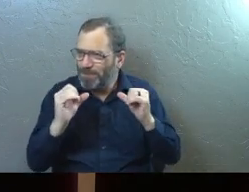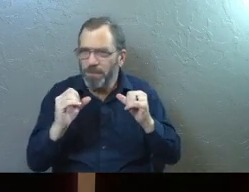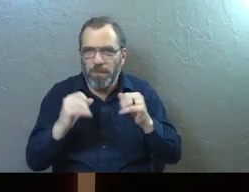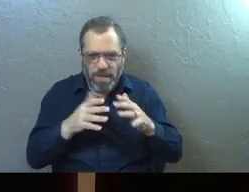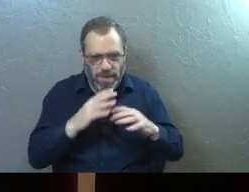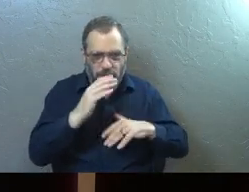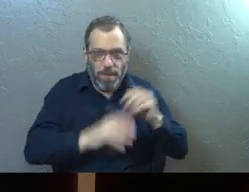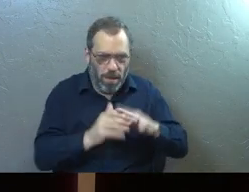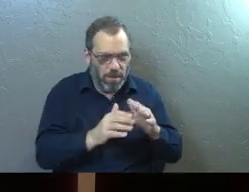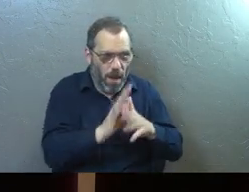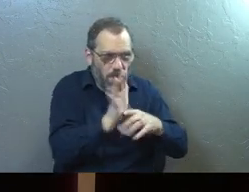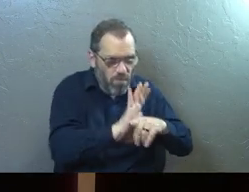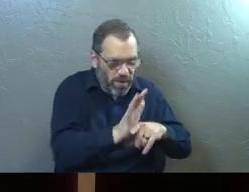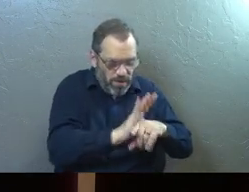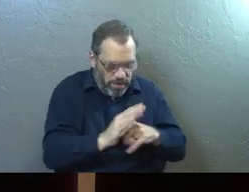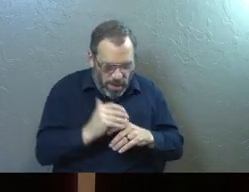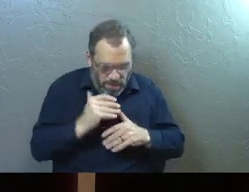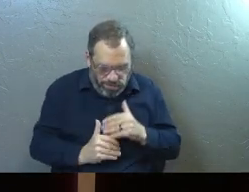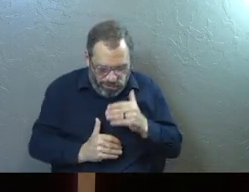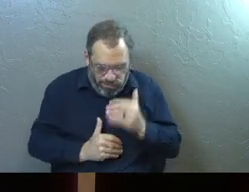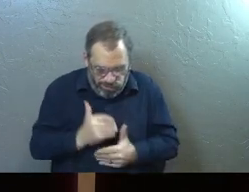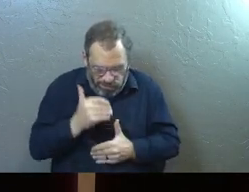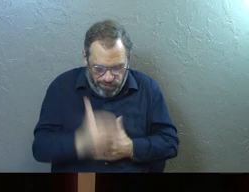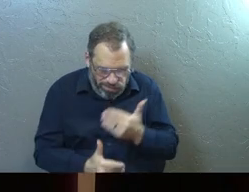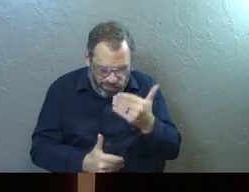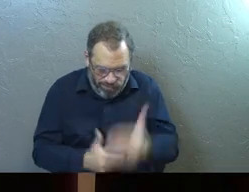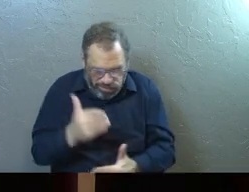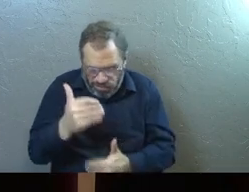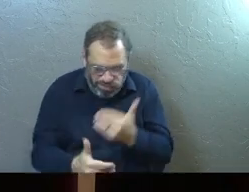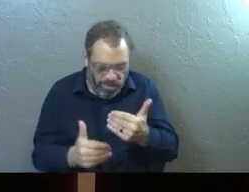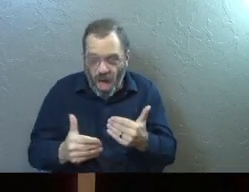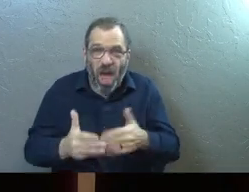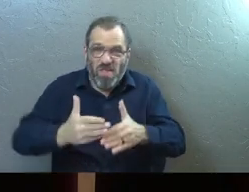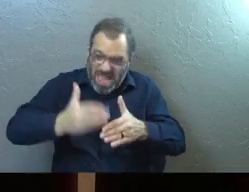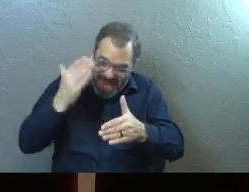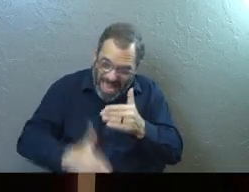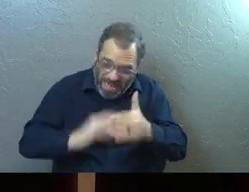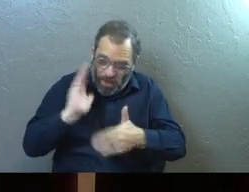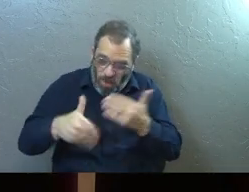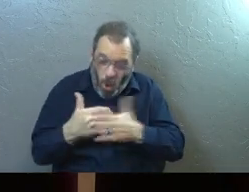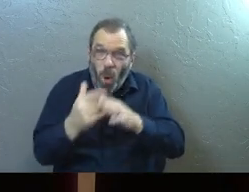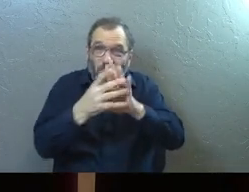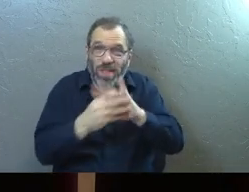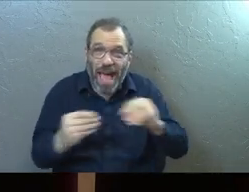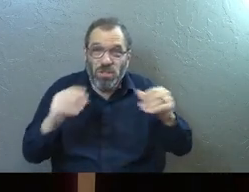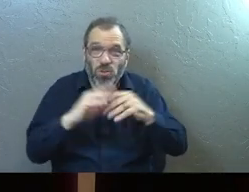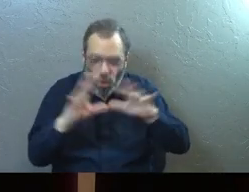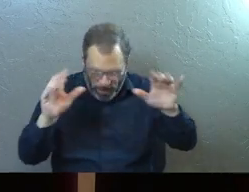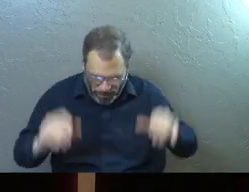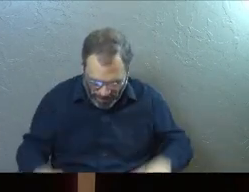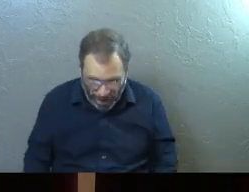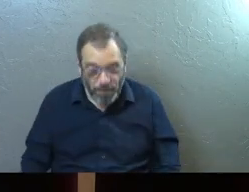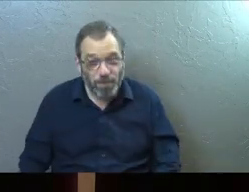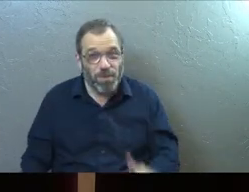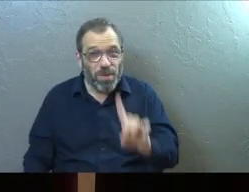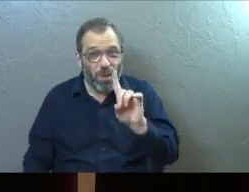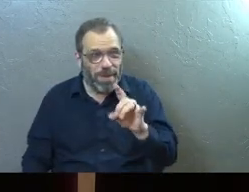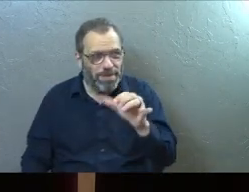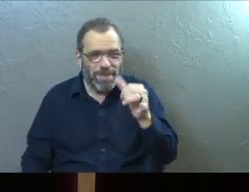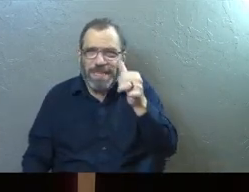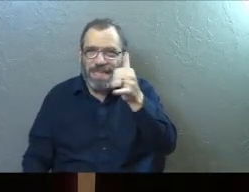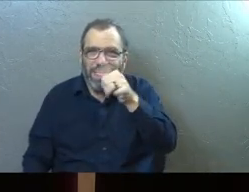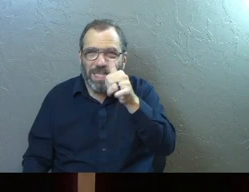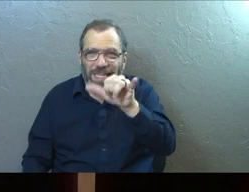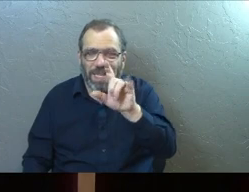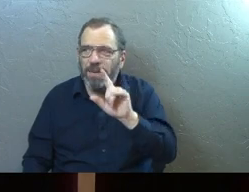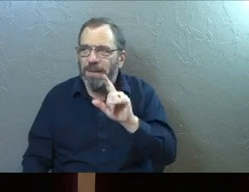steady build waiting for this movie to come out, which is sort of the end of all of that story. And in a much less silly but more